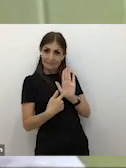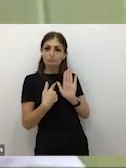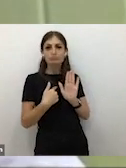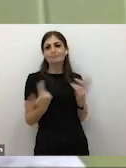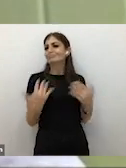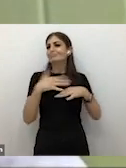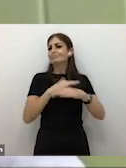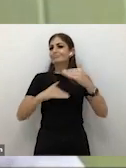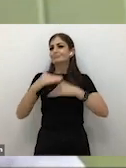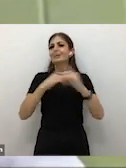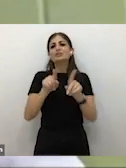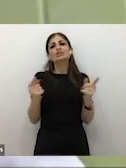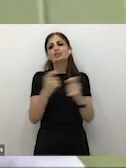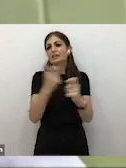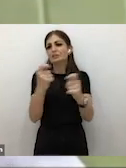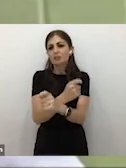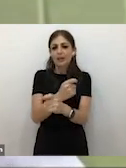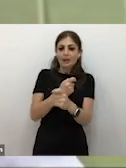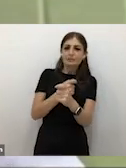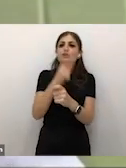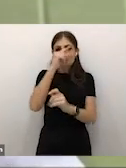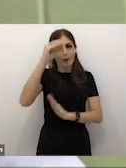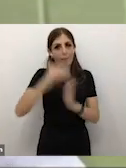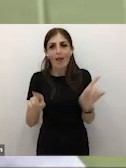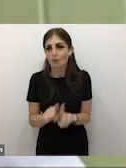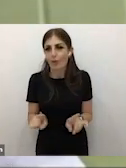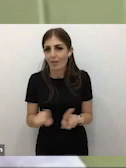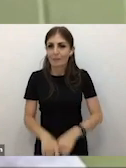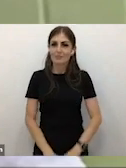encourage people at the intersection of these identities to apply for the program.